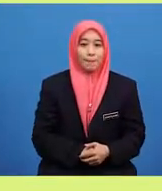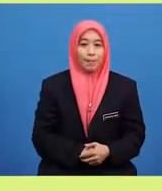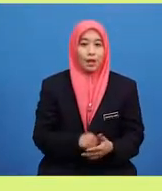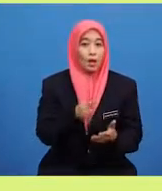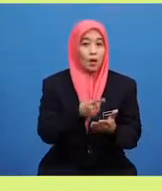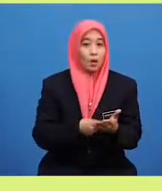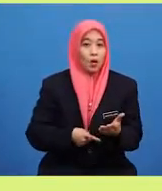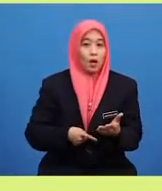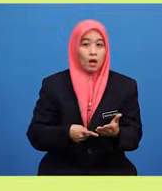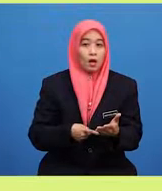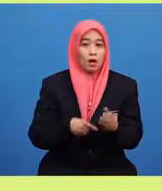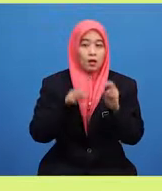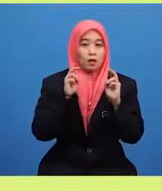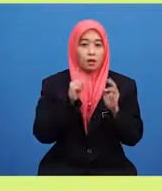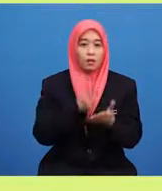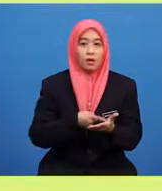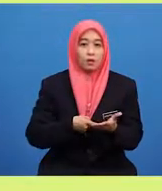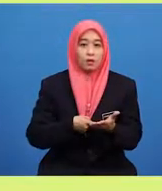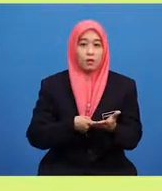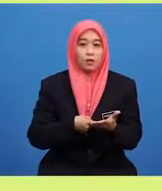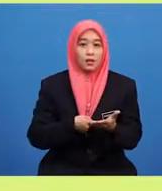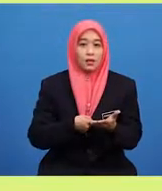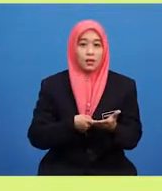What about this one? Can you guess?